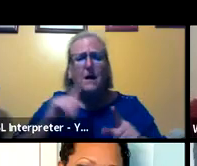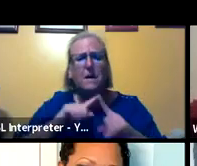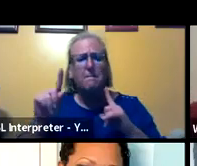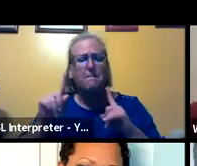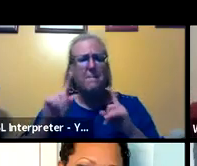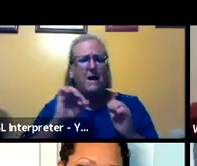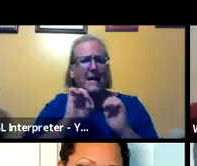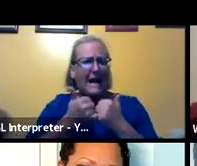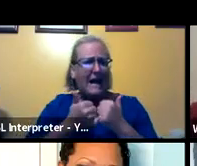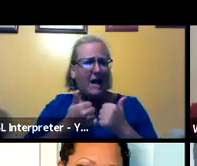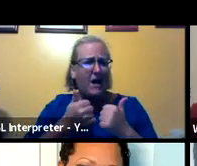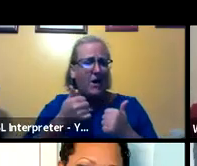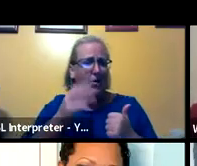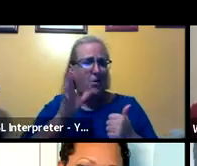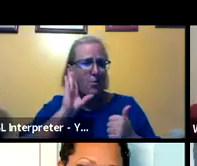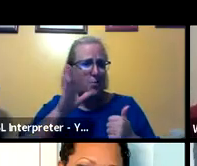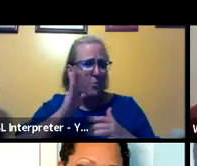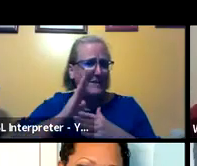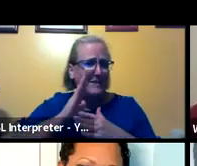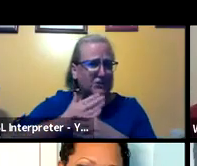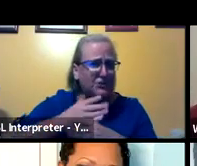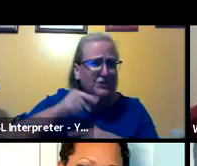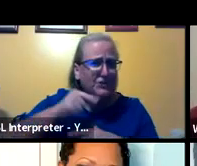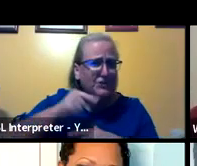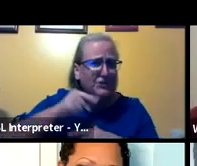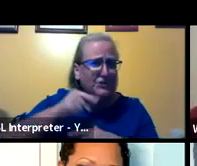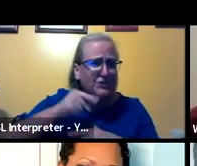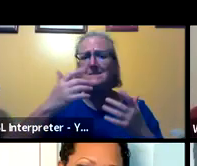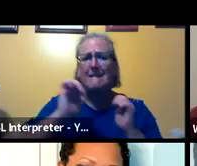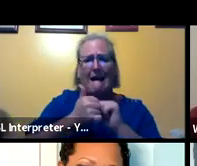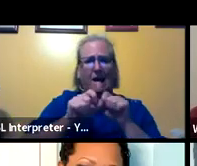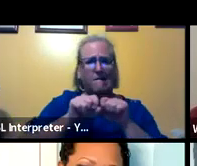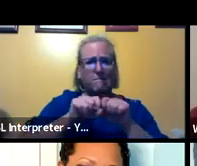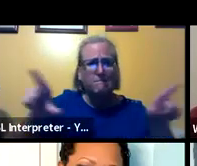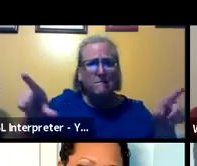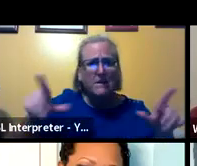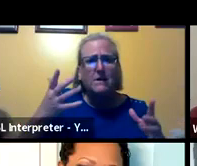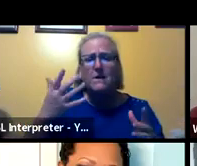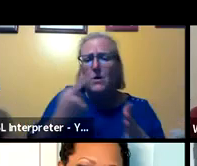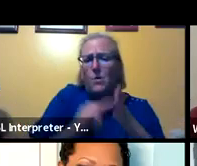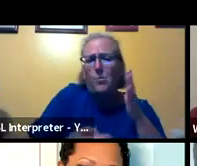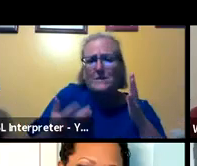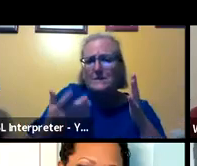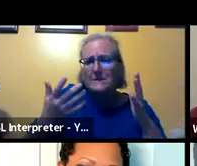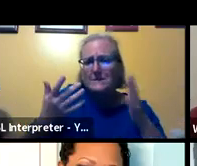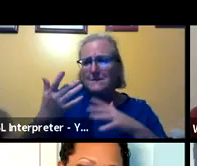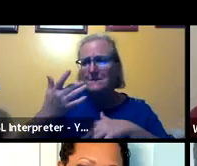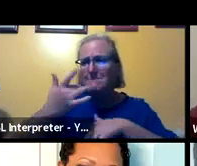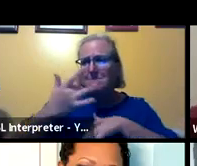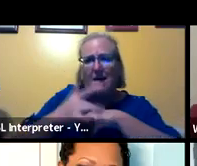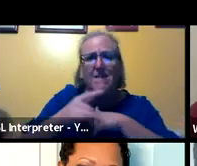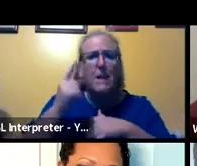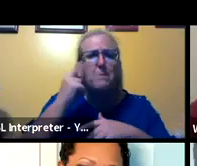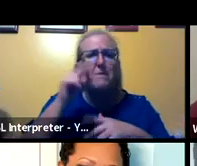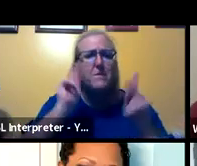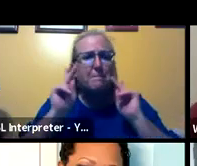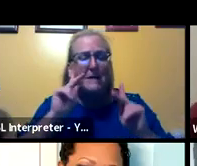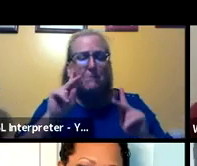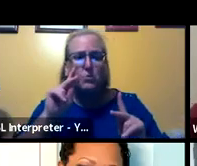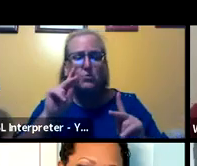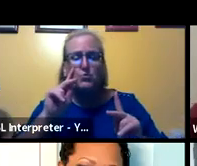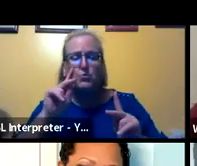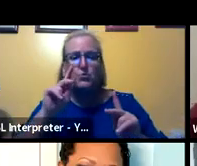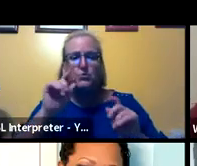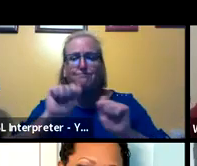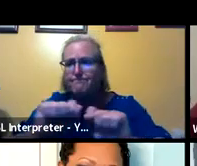out, shared? What's going to be available for people to see? Will there be a place for people,